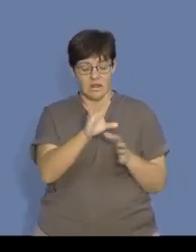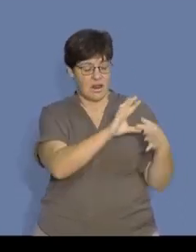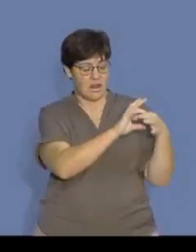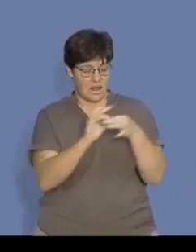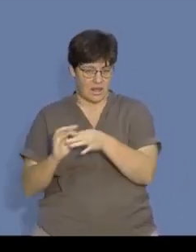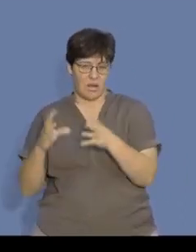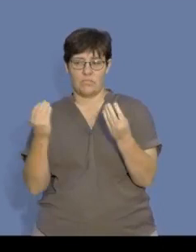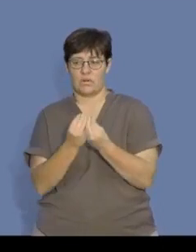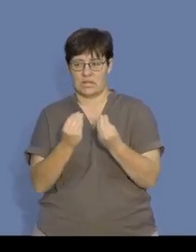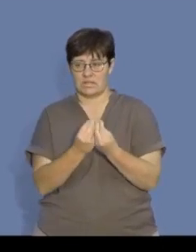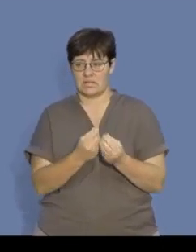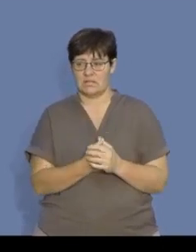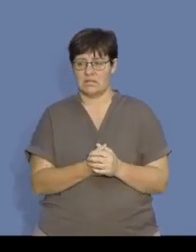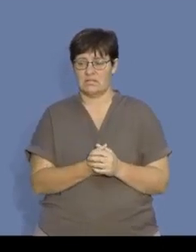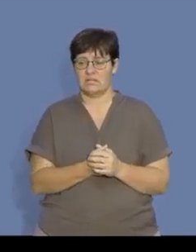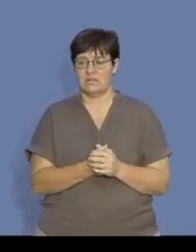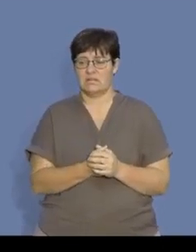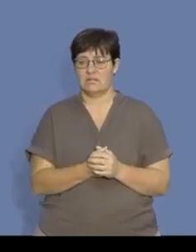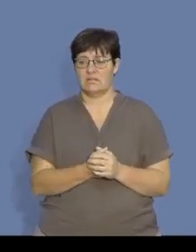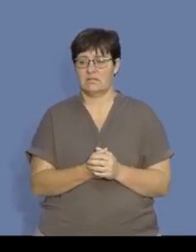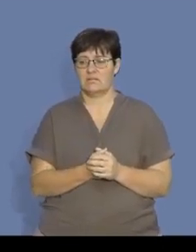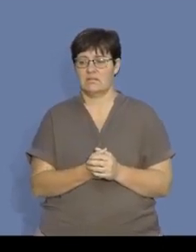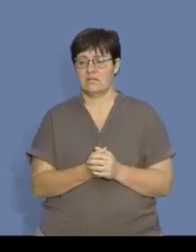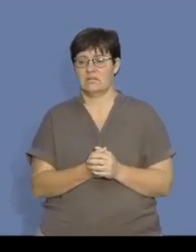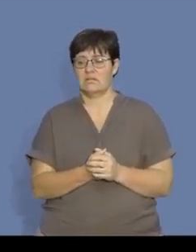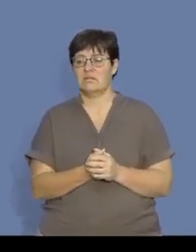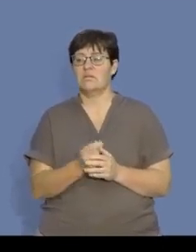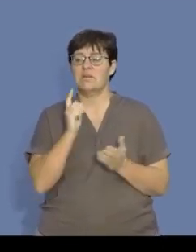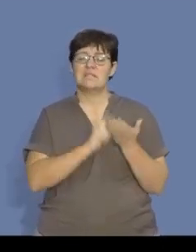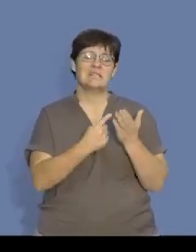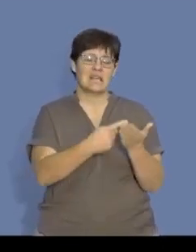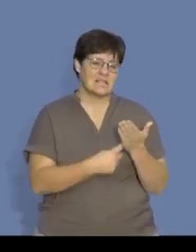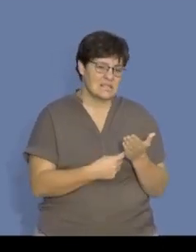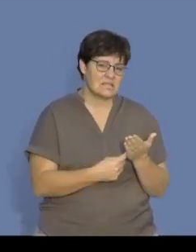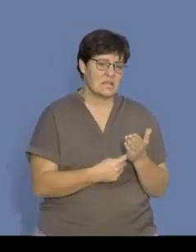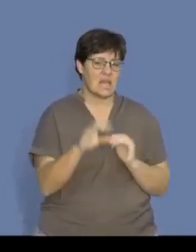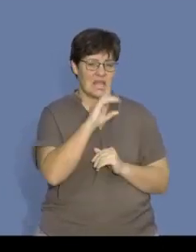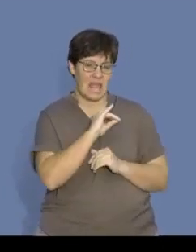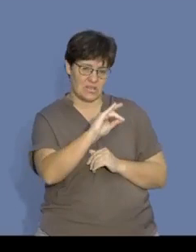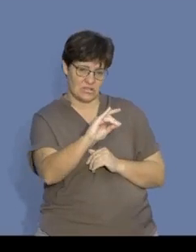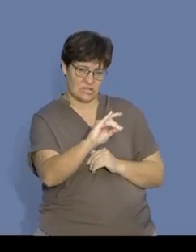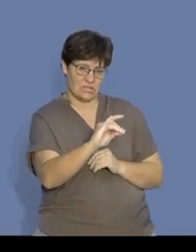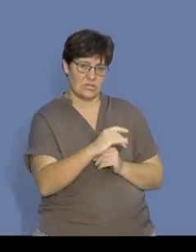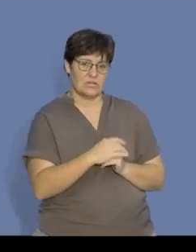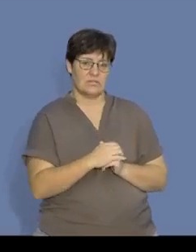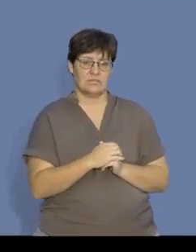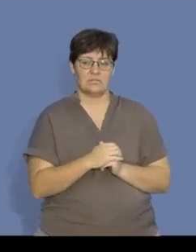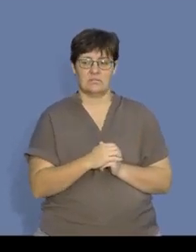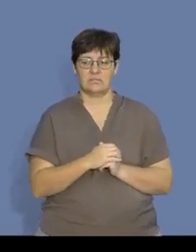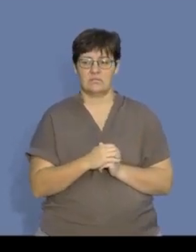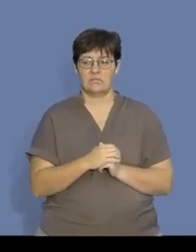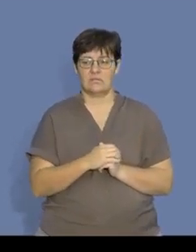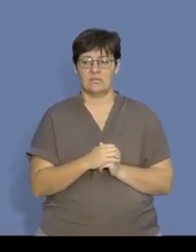everything down, but link this to the products that I've mentioned, and then talk about cash